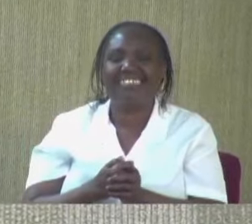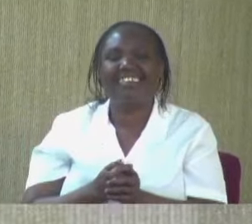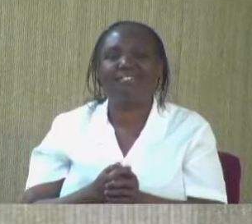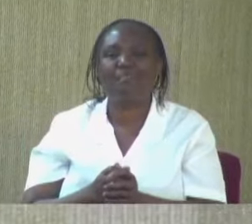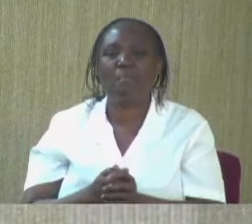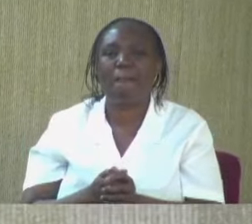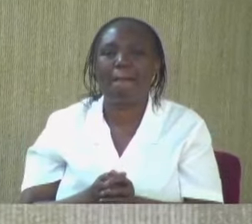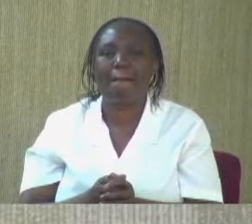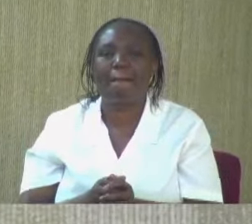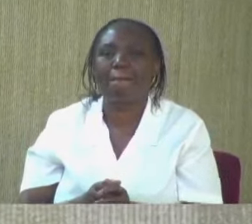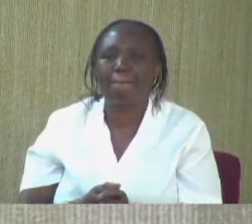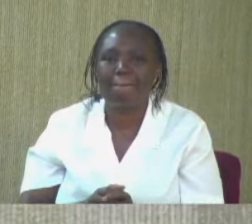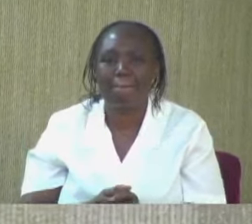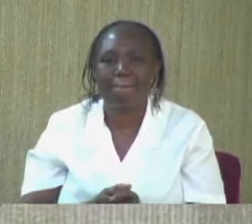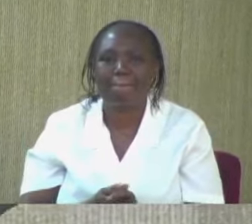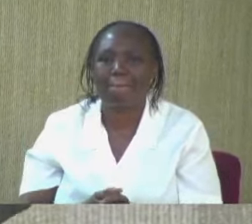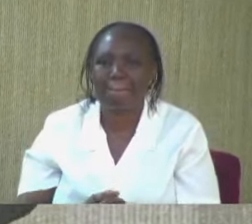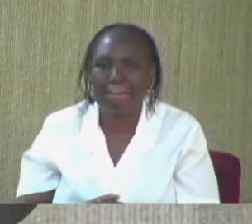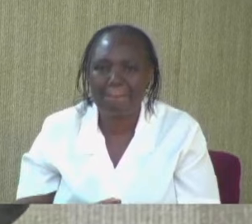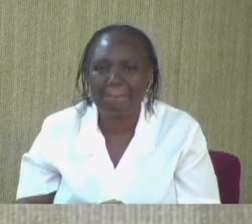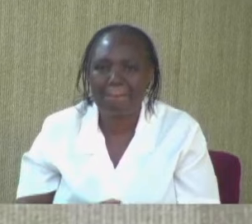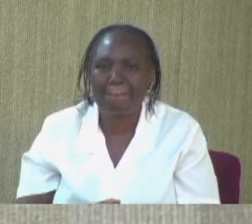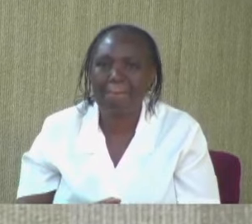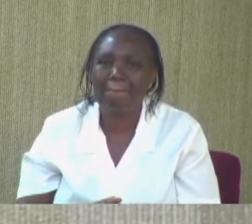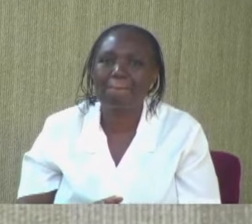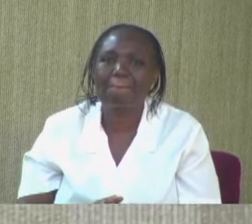All right. On a light note, of course.